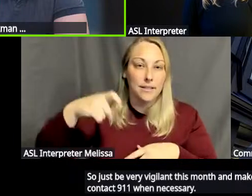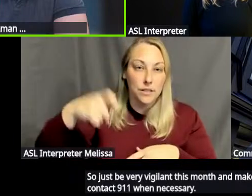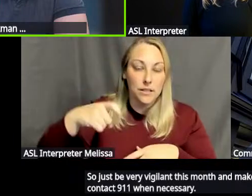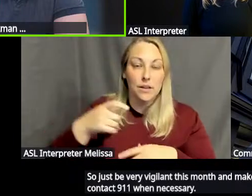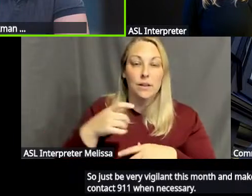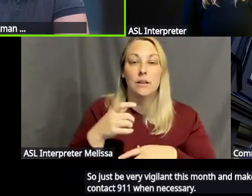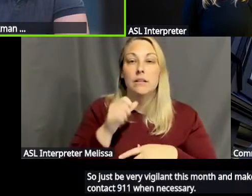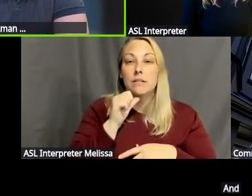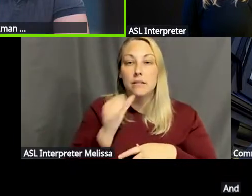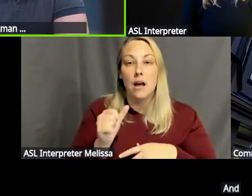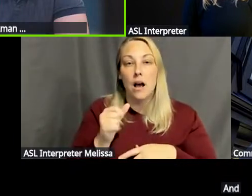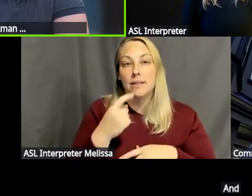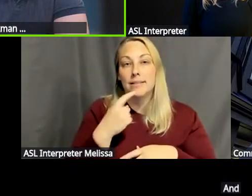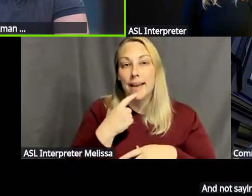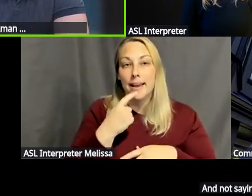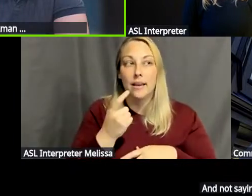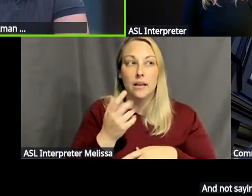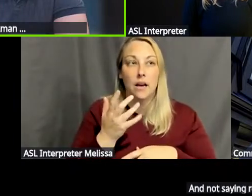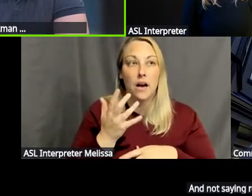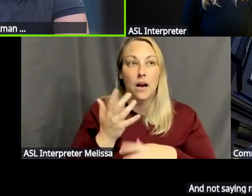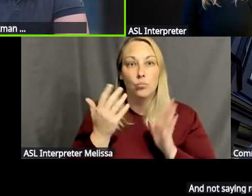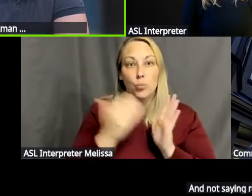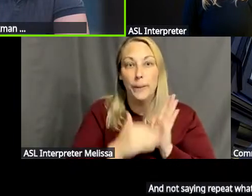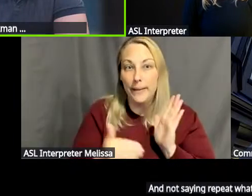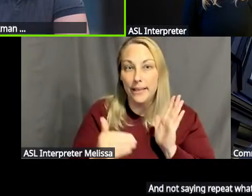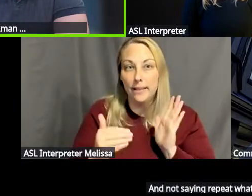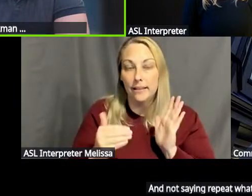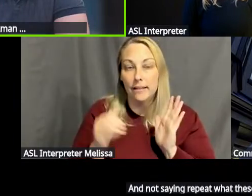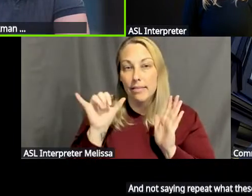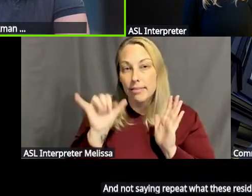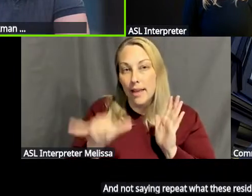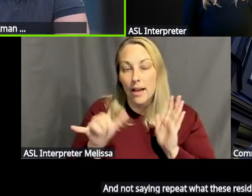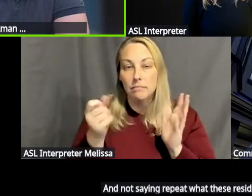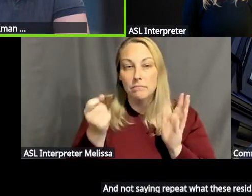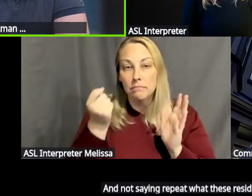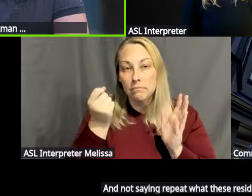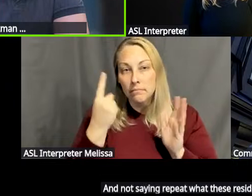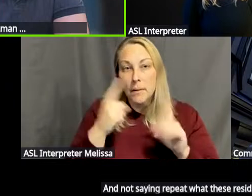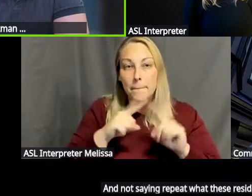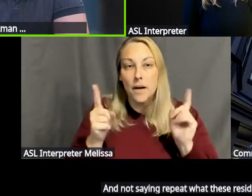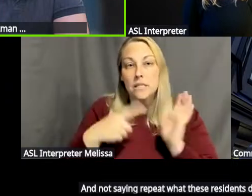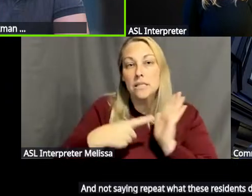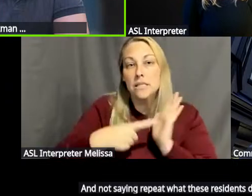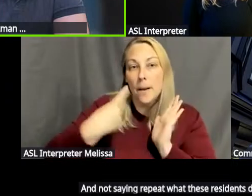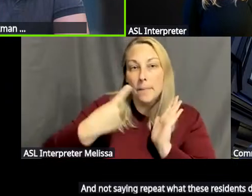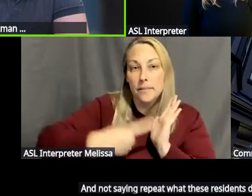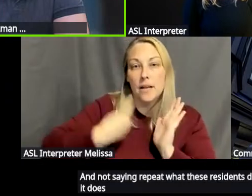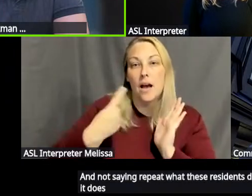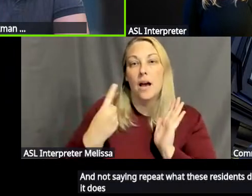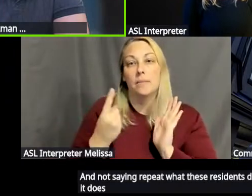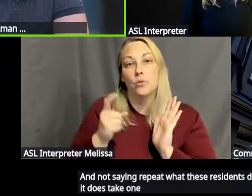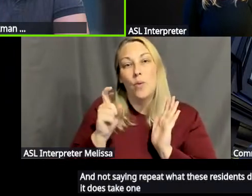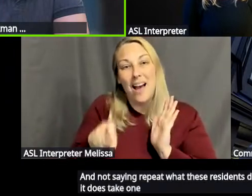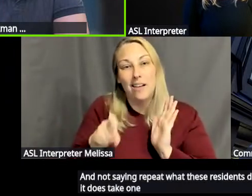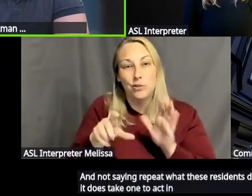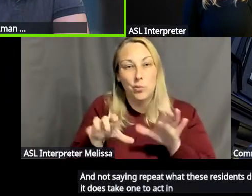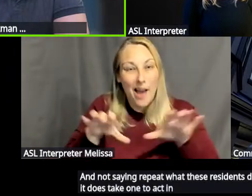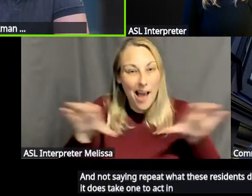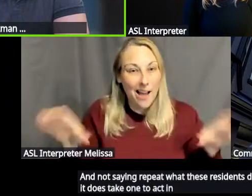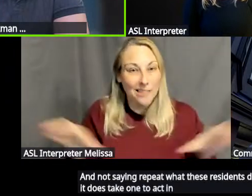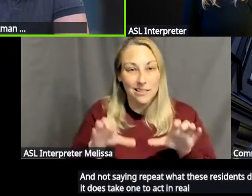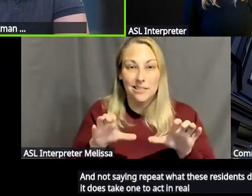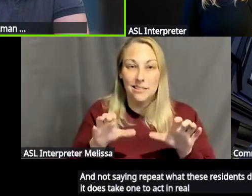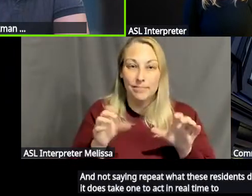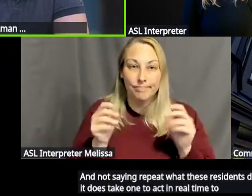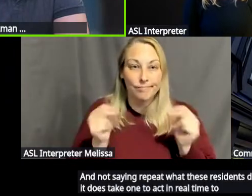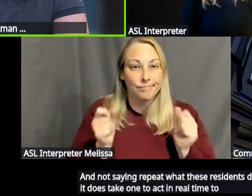not saying repeat what these residents did in that instance, but sometimes it does take one to act in real time to